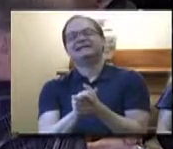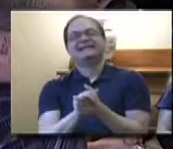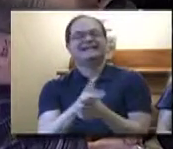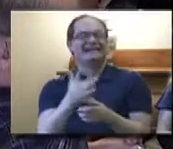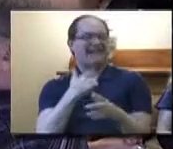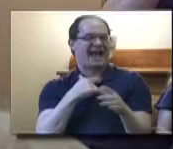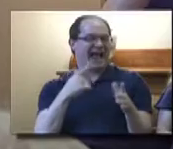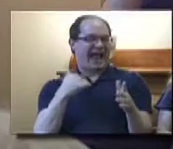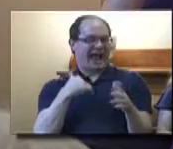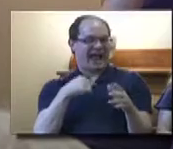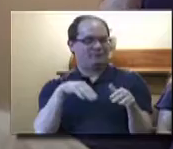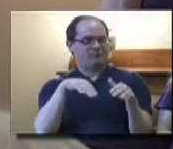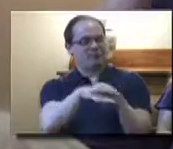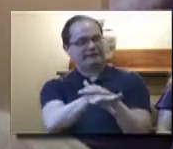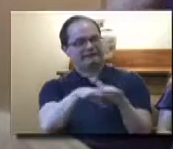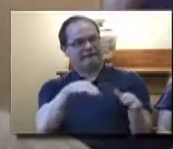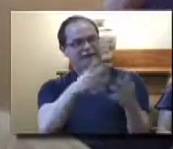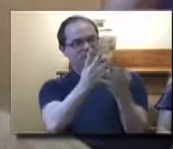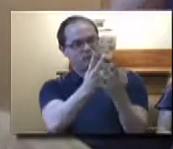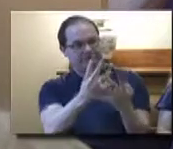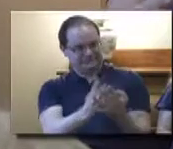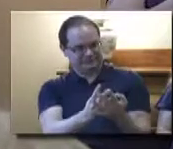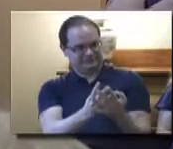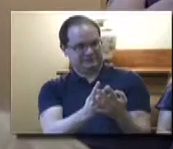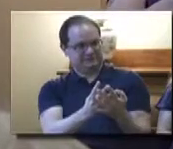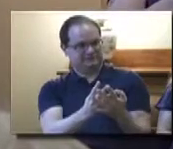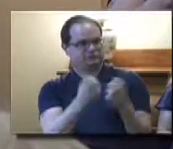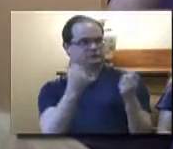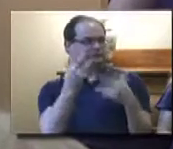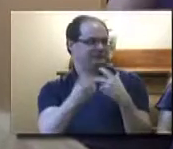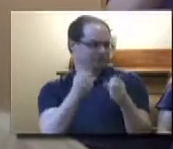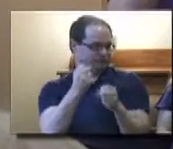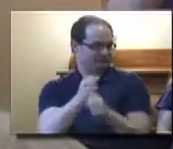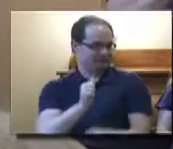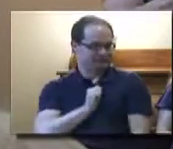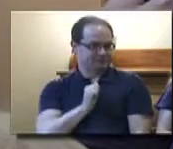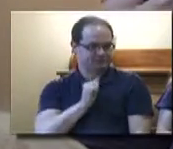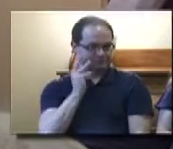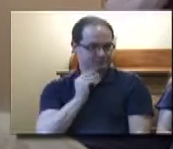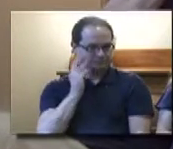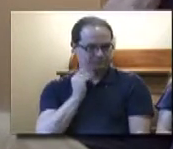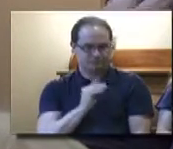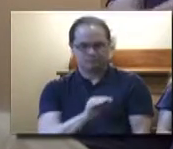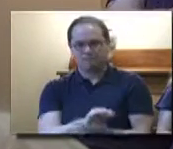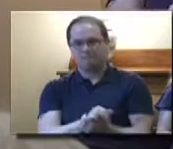I've been going in and out of prison for a dozen years.